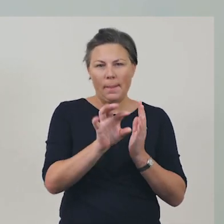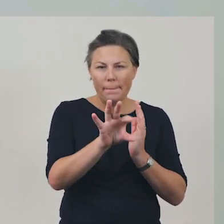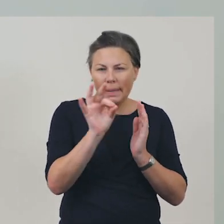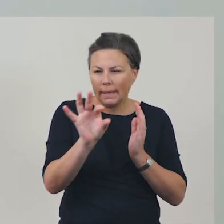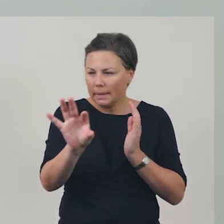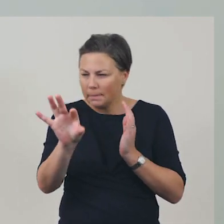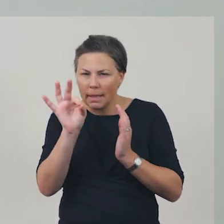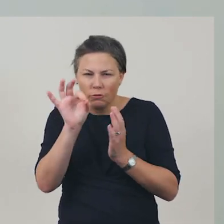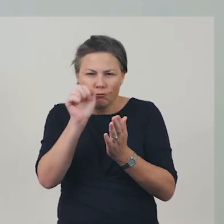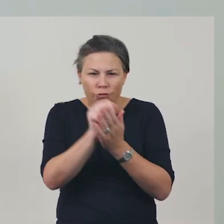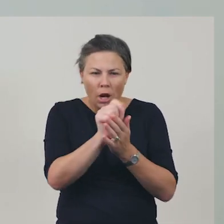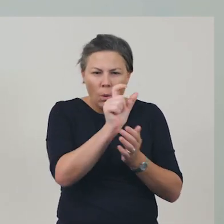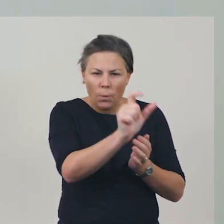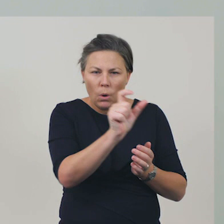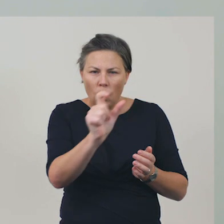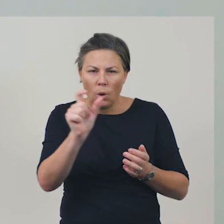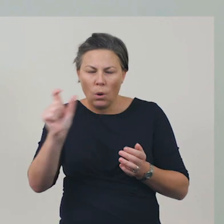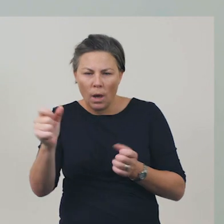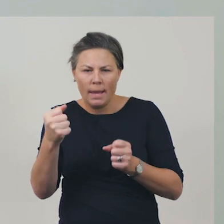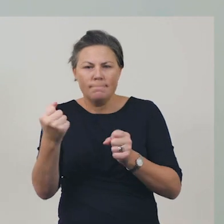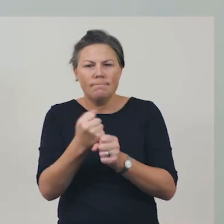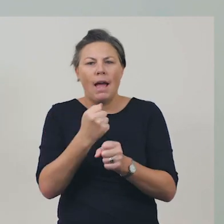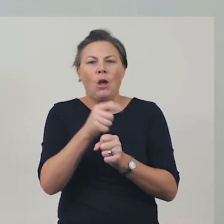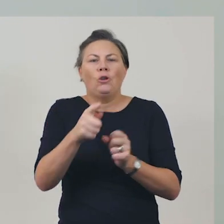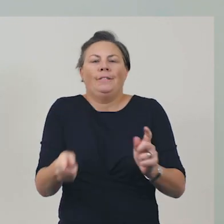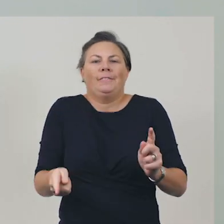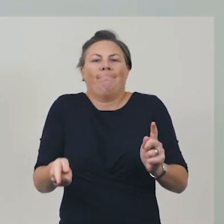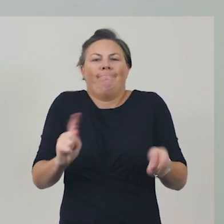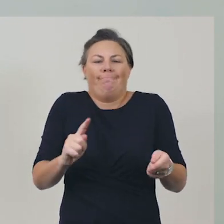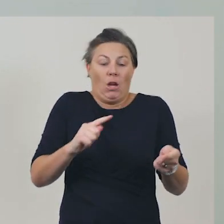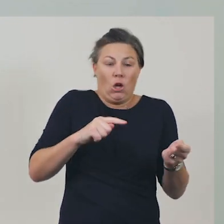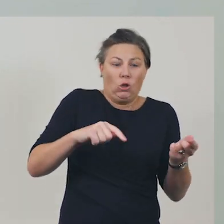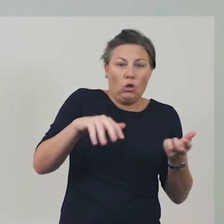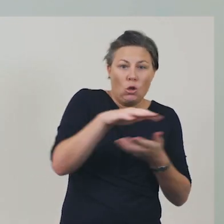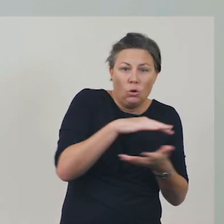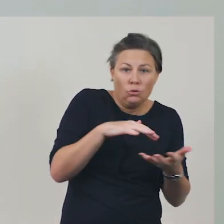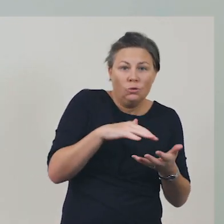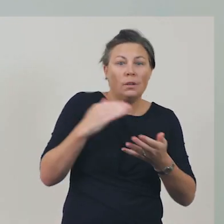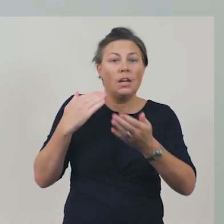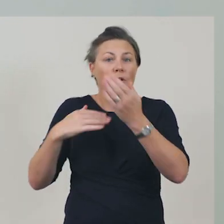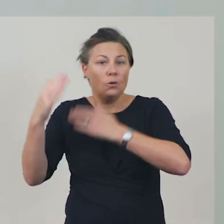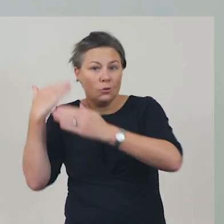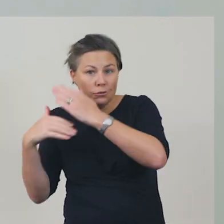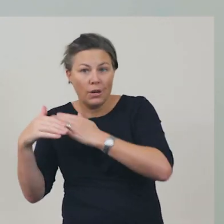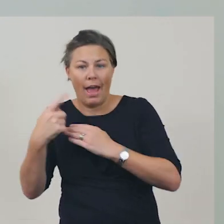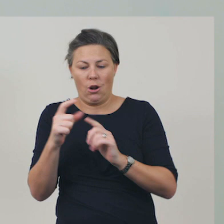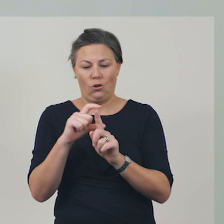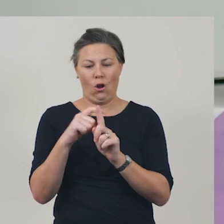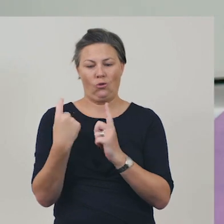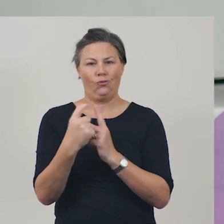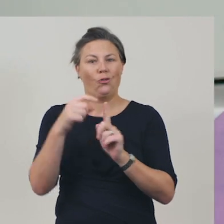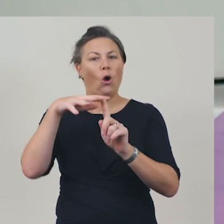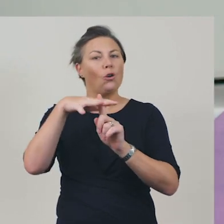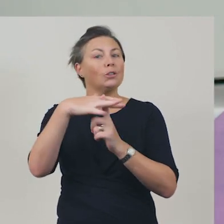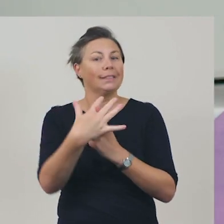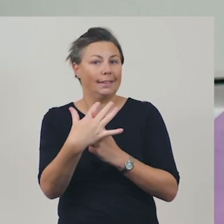convey details or information about the social, historical, and cultural context of the text. Let's take a closer look at